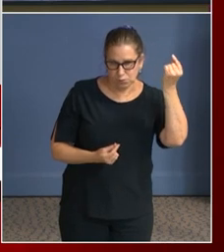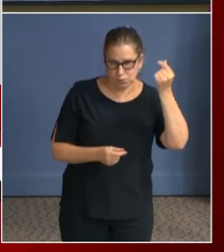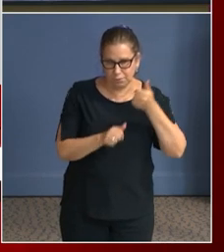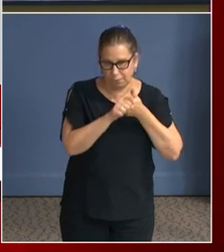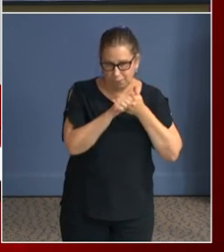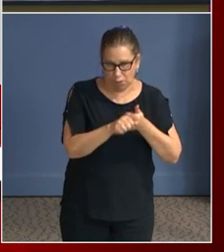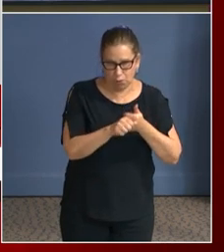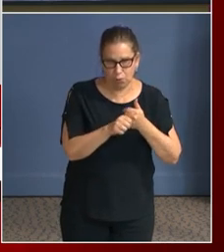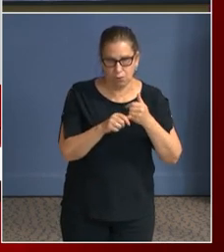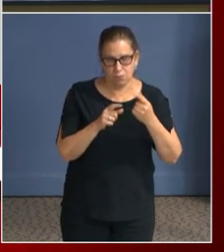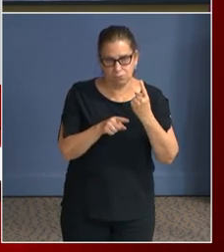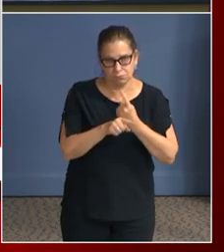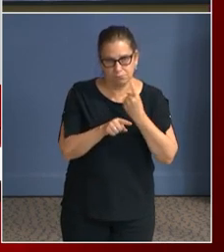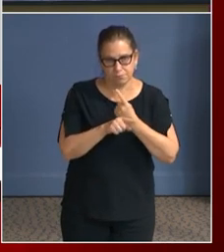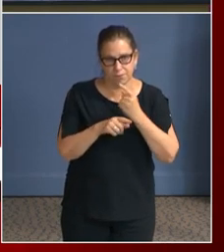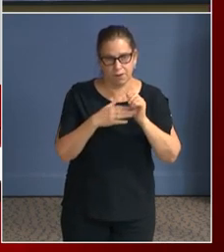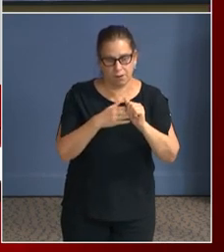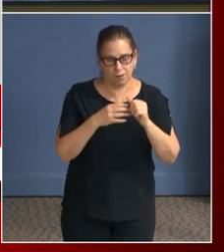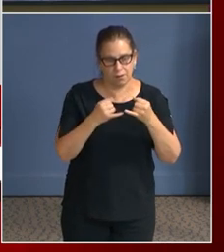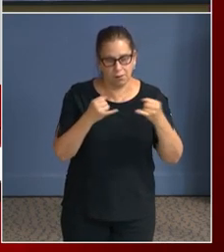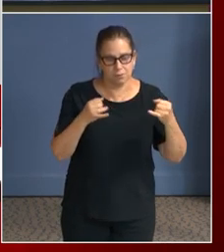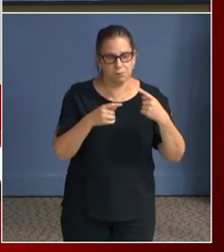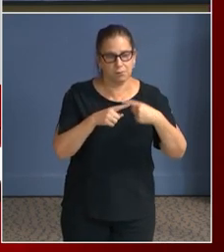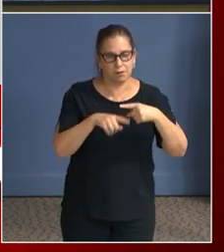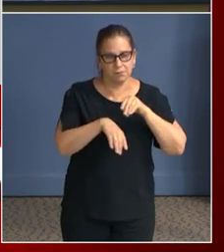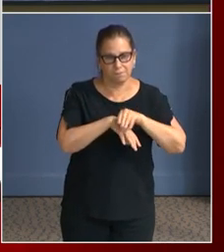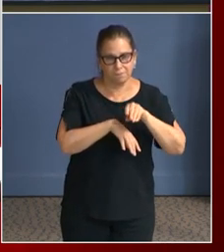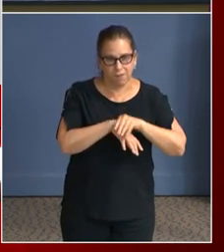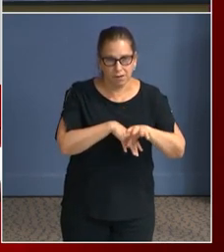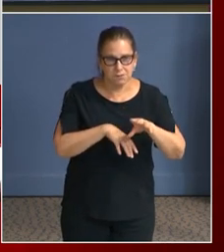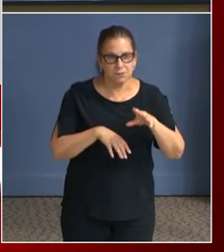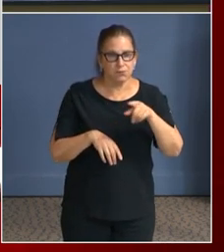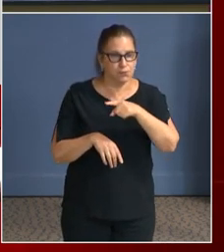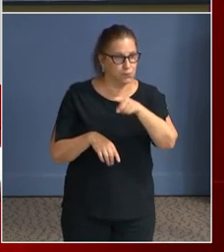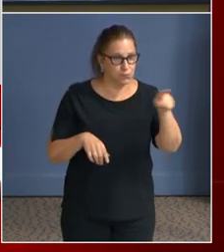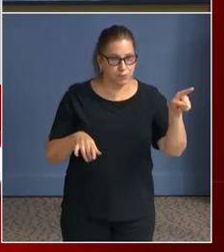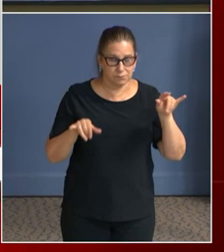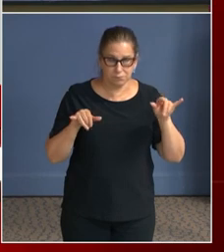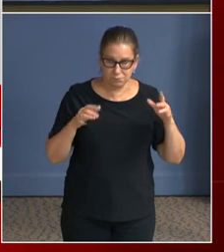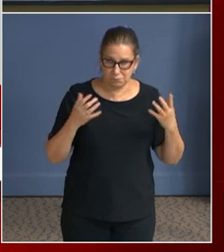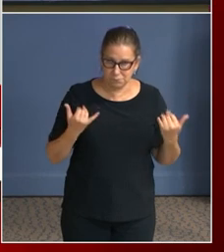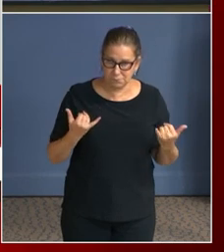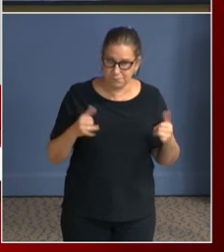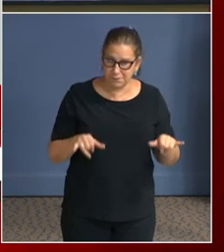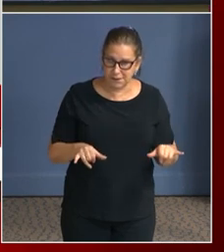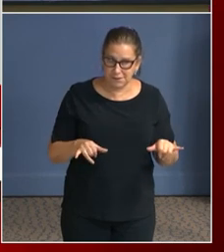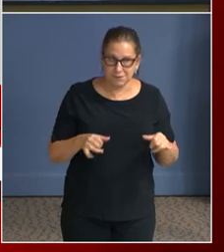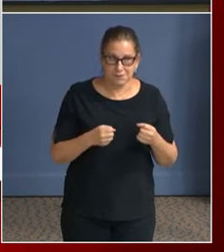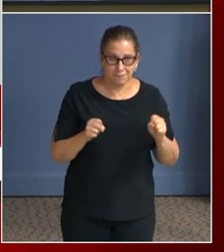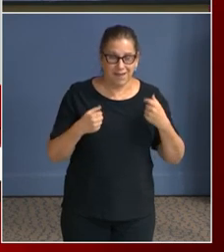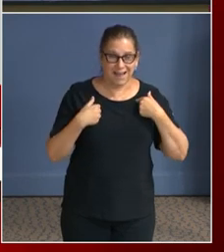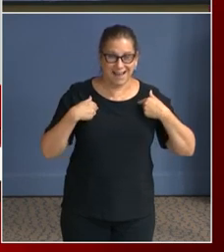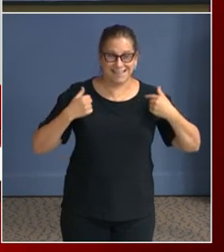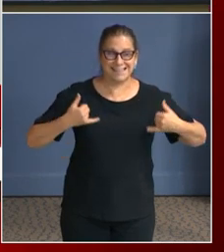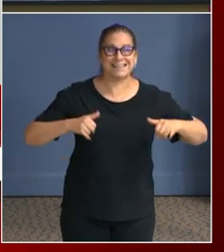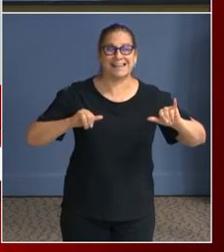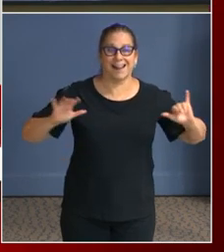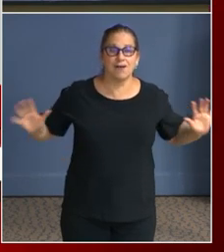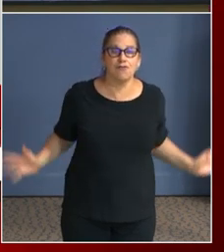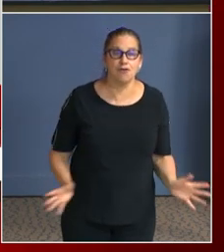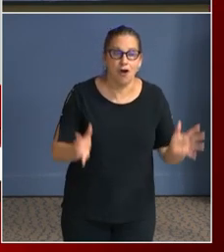public health advice. We continue to urge you to stay at home or near your